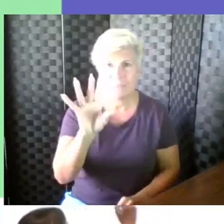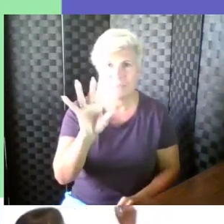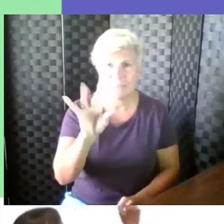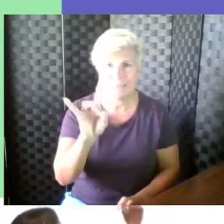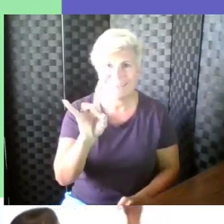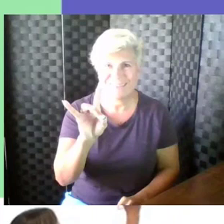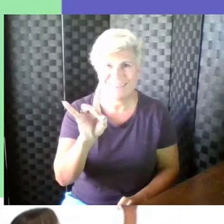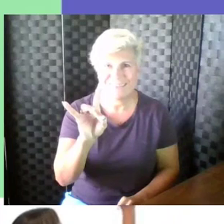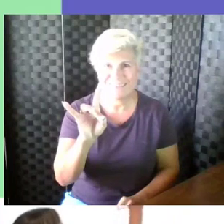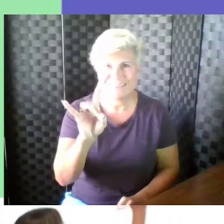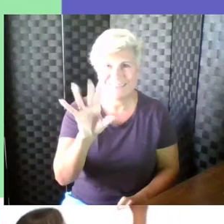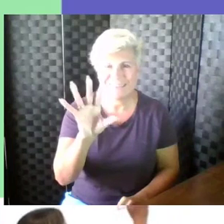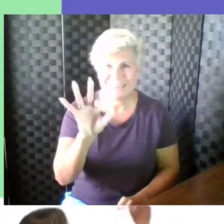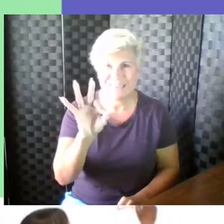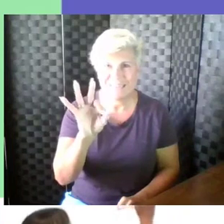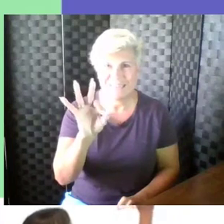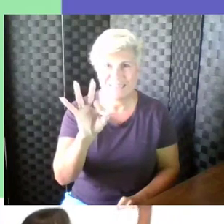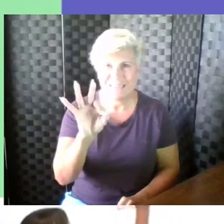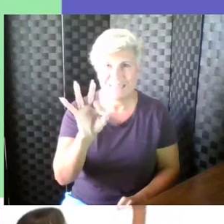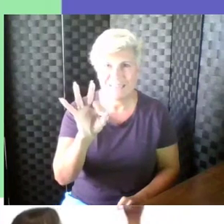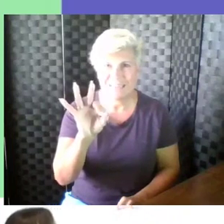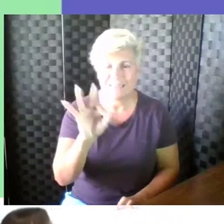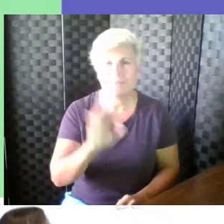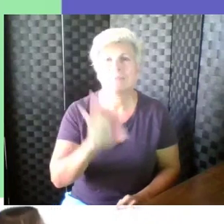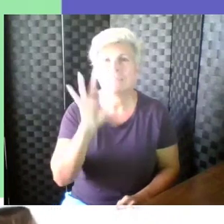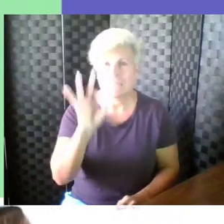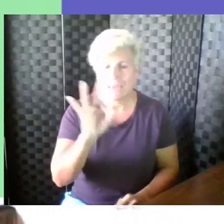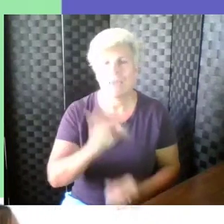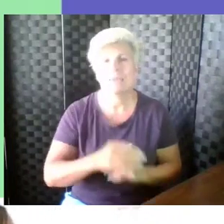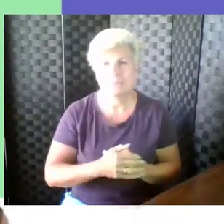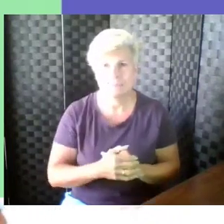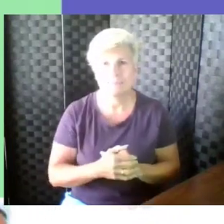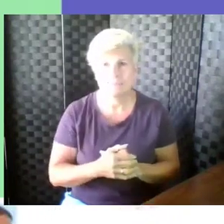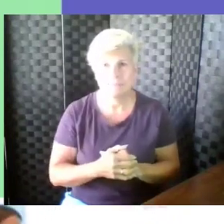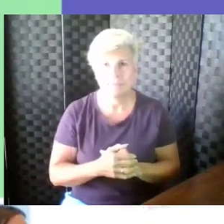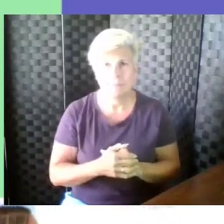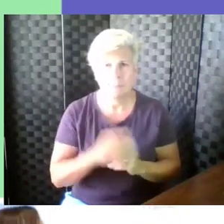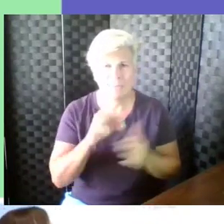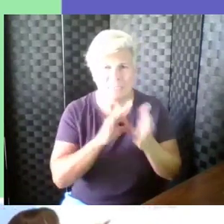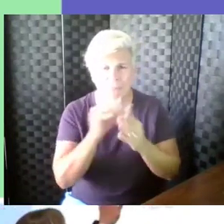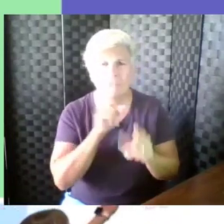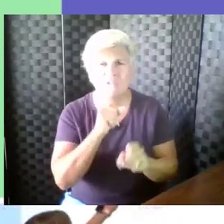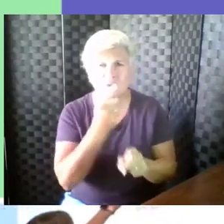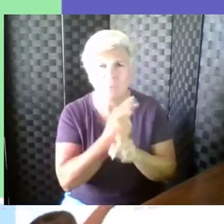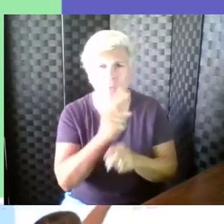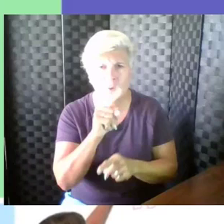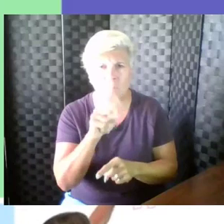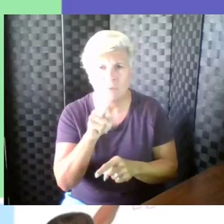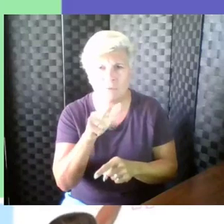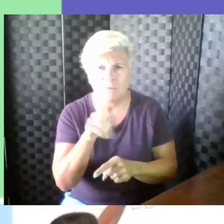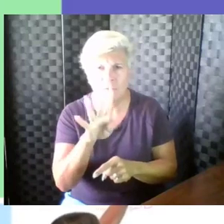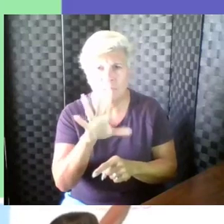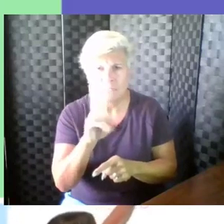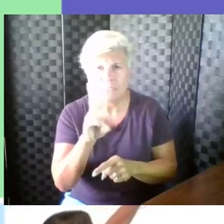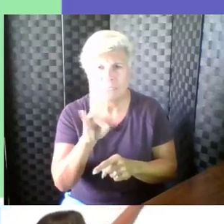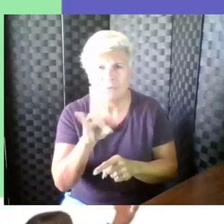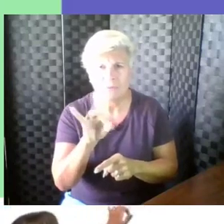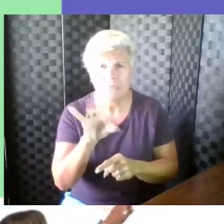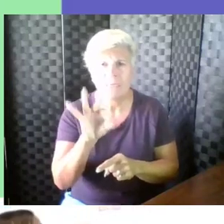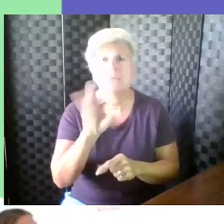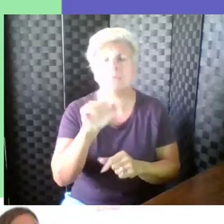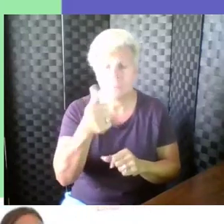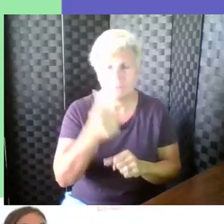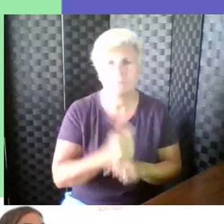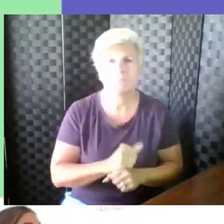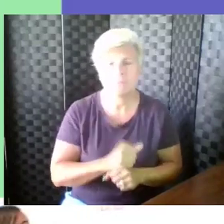I'm going to have to come down here, 8, 9. Oh, I'm going to double count those, make sure I got it right. 1, 2, 3, 4, 5, 6, 7,